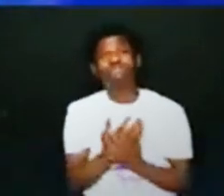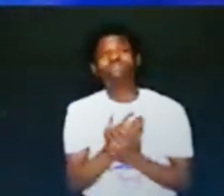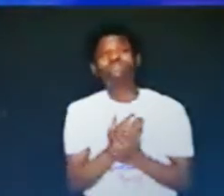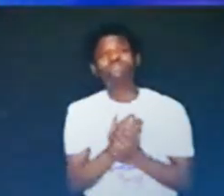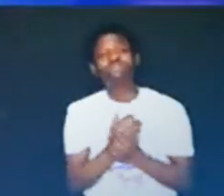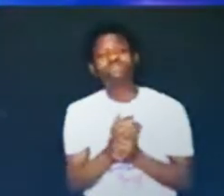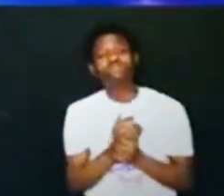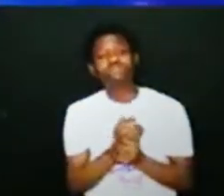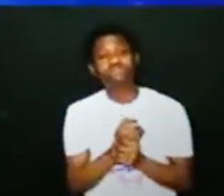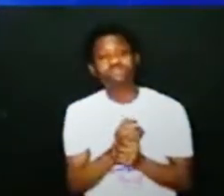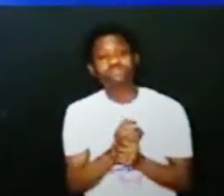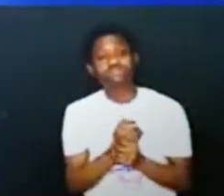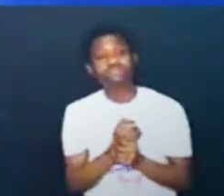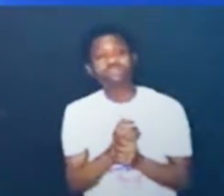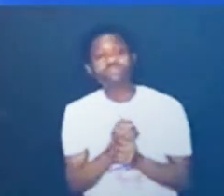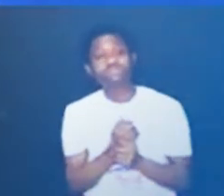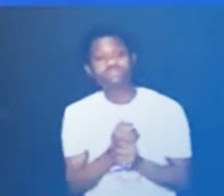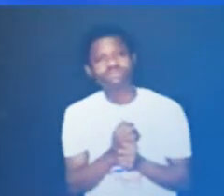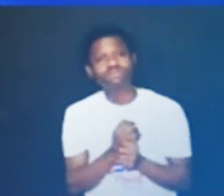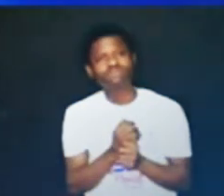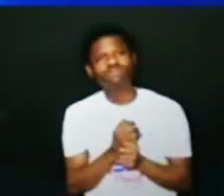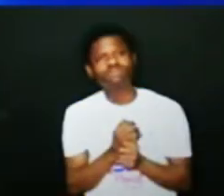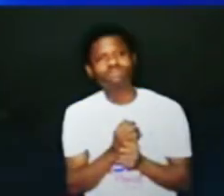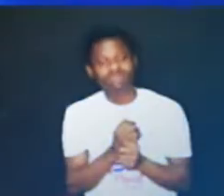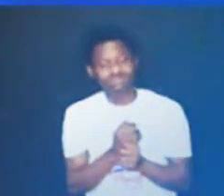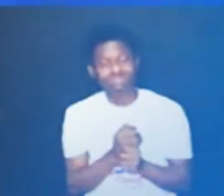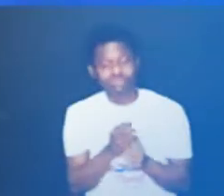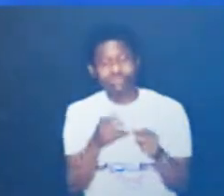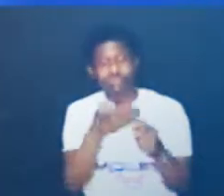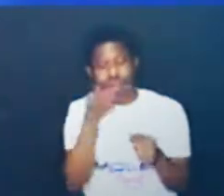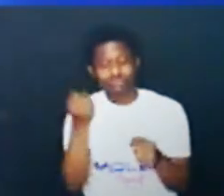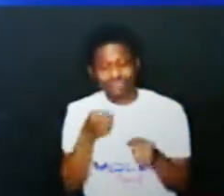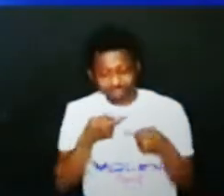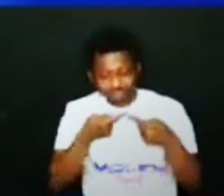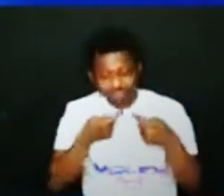your heart, otherwise nobody will come to your funeral.